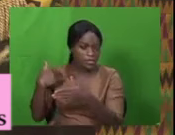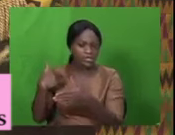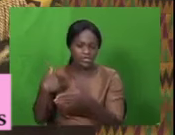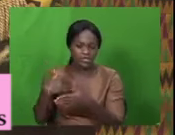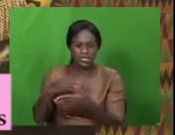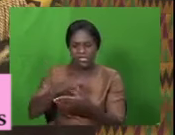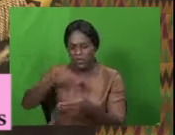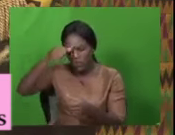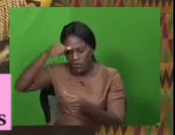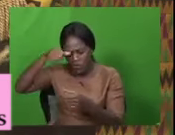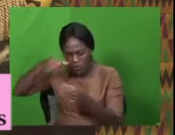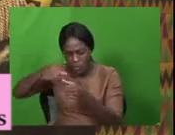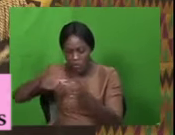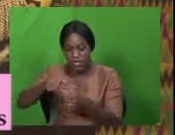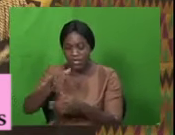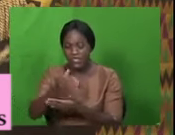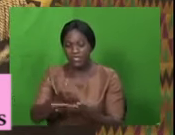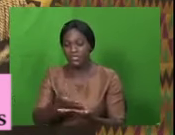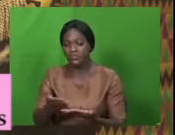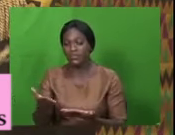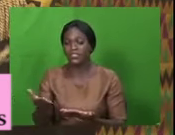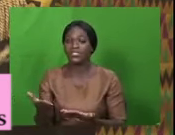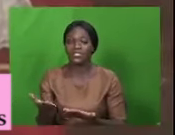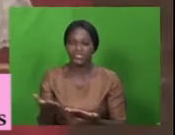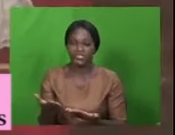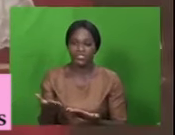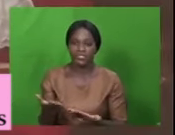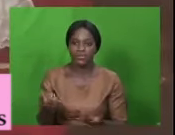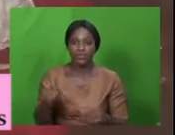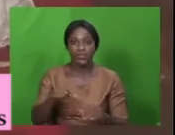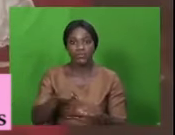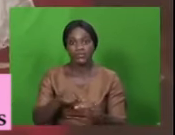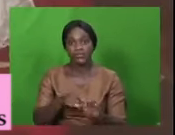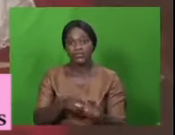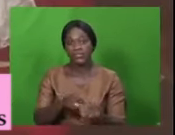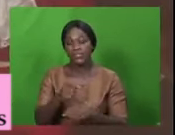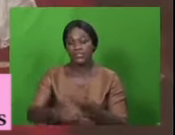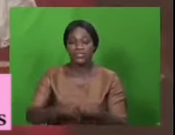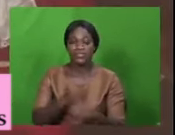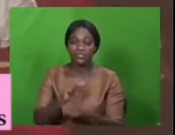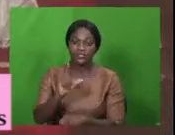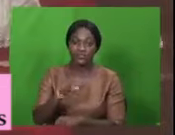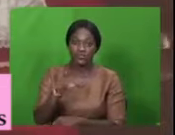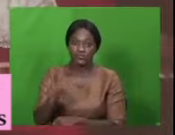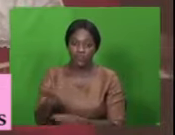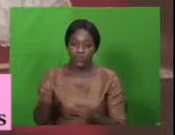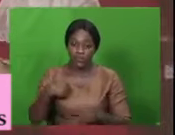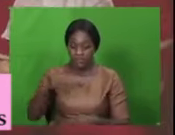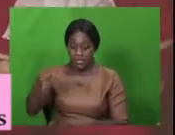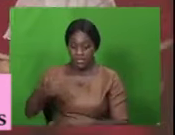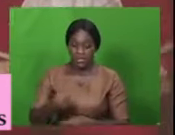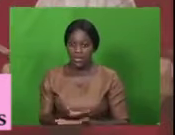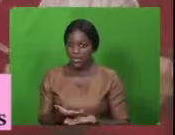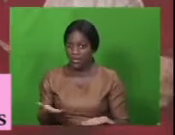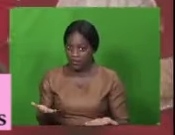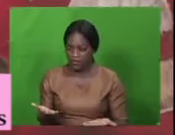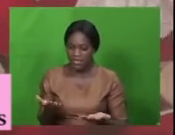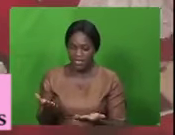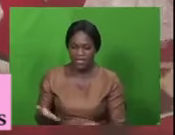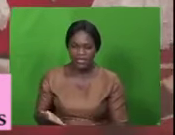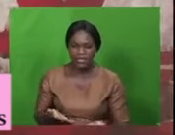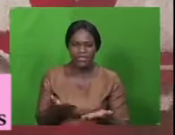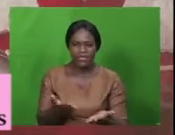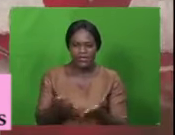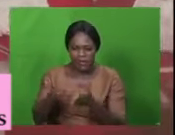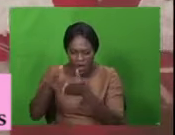things look like back at the beginning of 2020, when I came to this House to give an account on